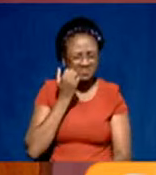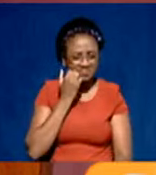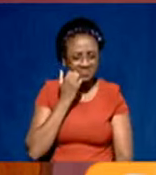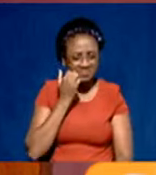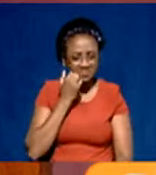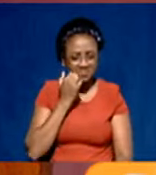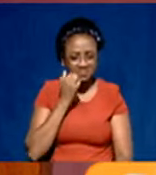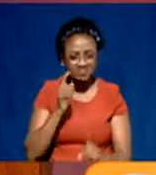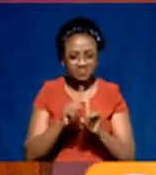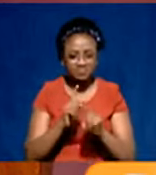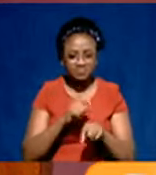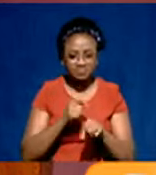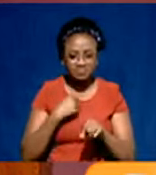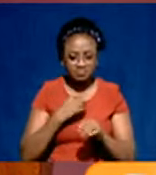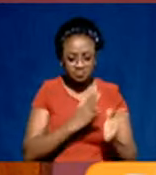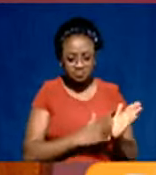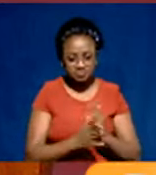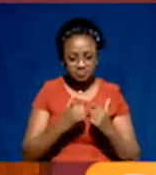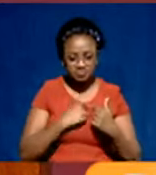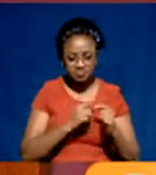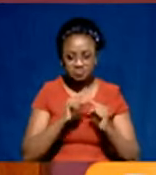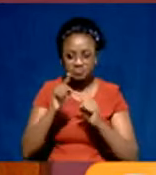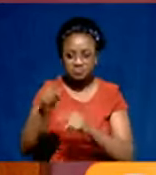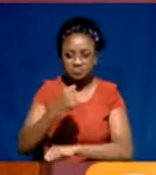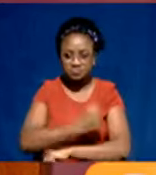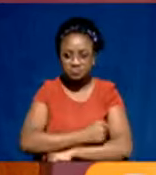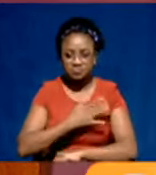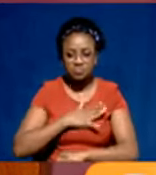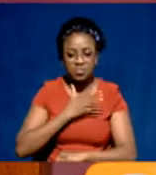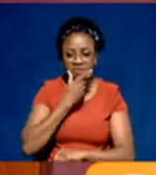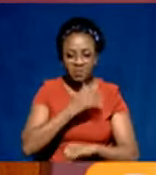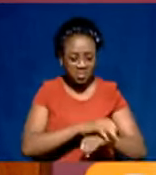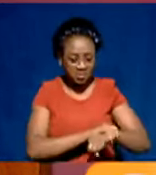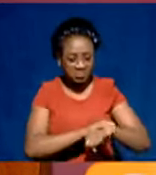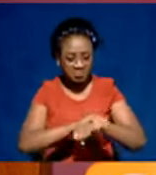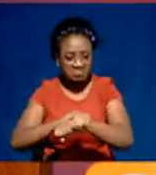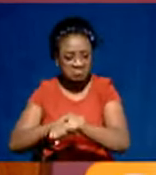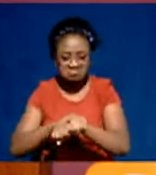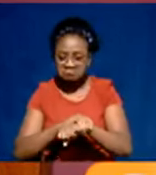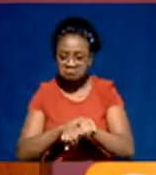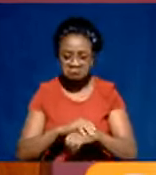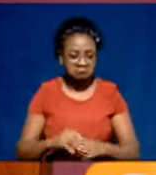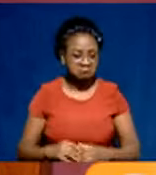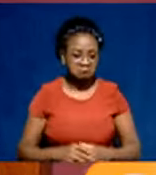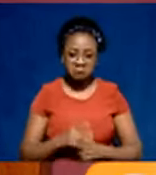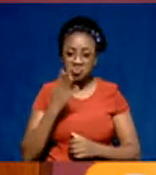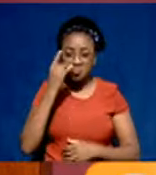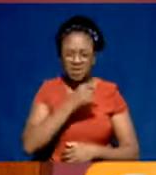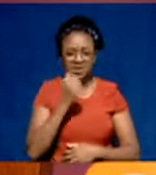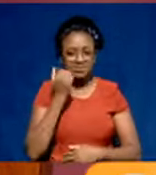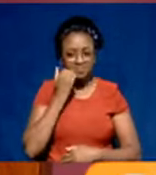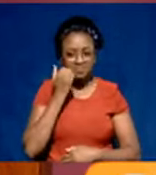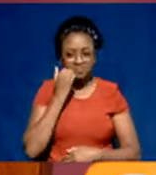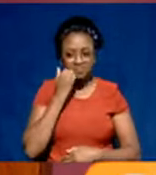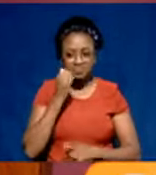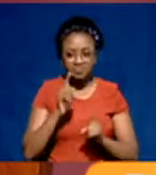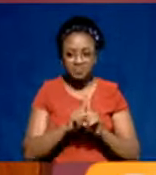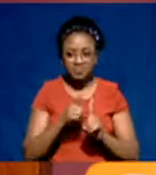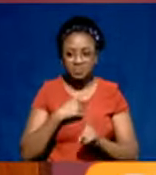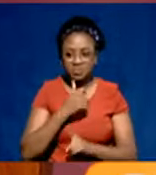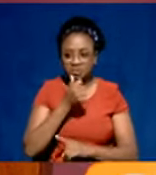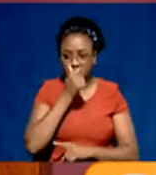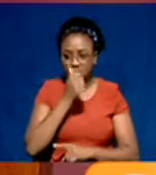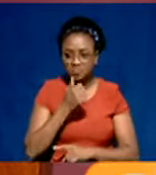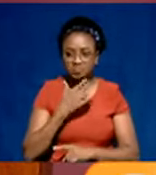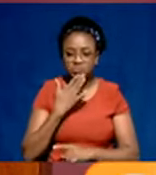I was being taken to school, he could not be able to take me to school because he was so, so sick. And I wish to take this